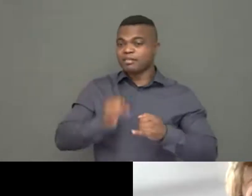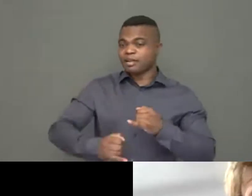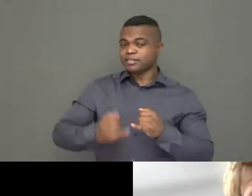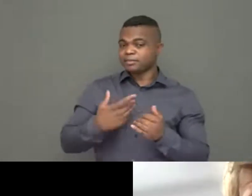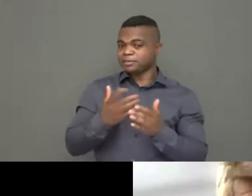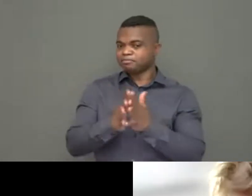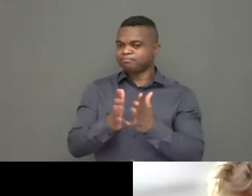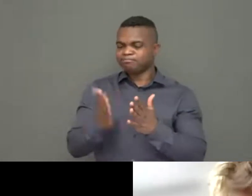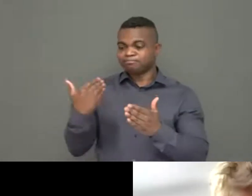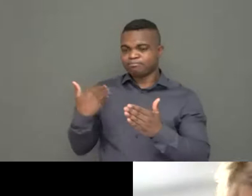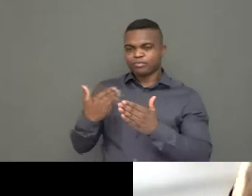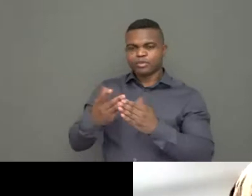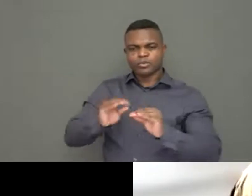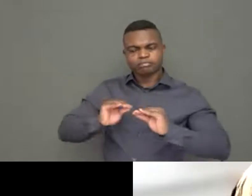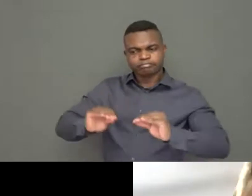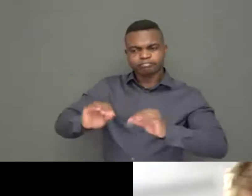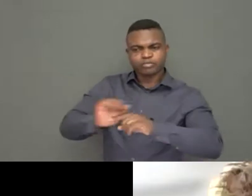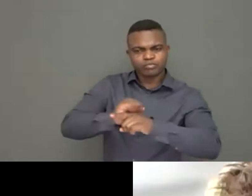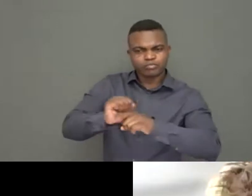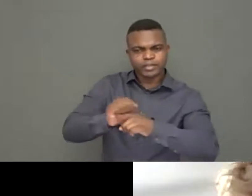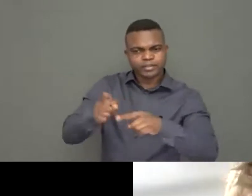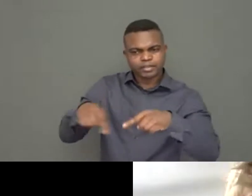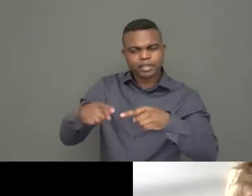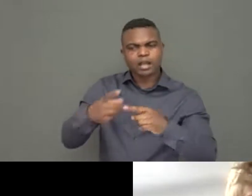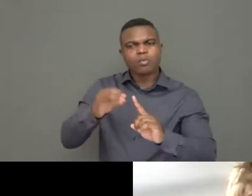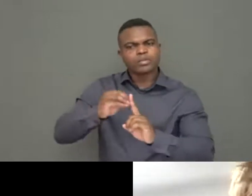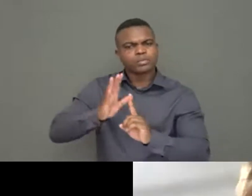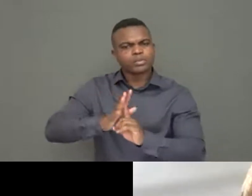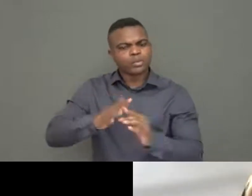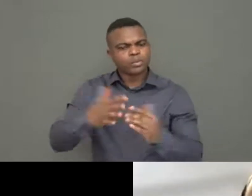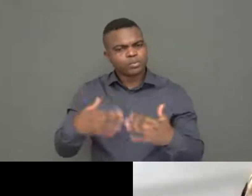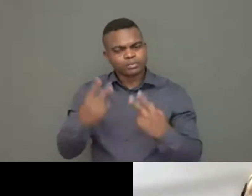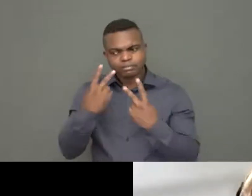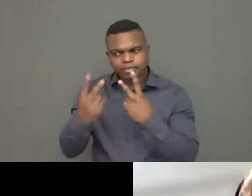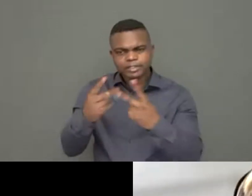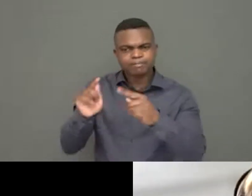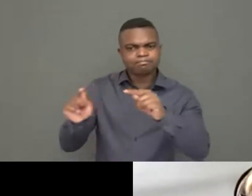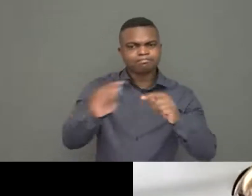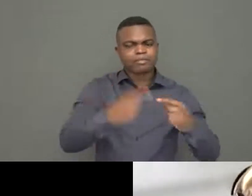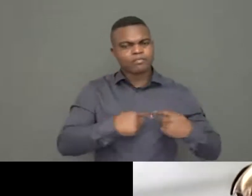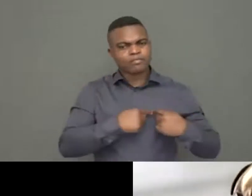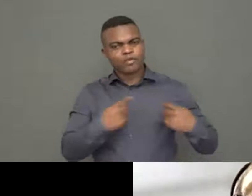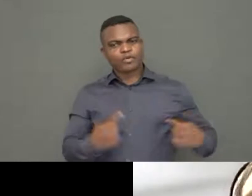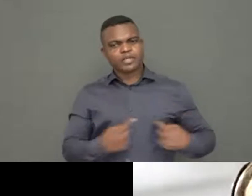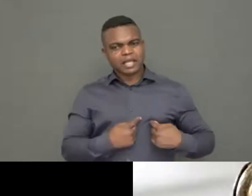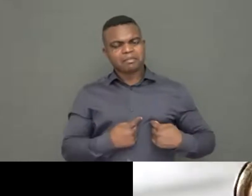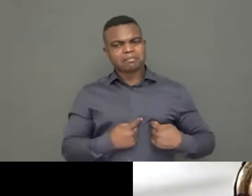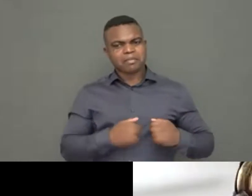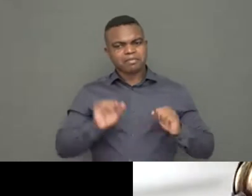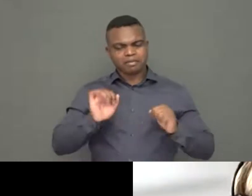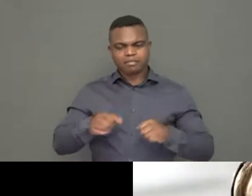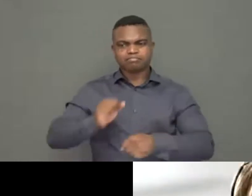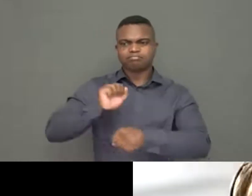see volunteering as a way of career development for people with disabilities, whereas before we thought of it more